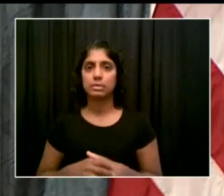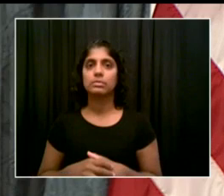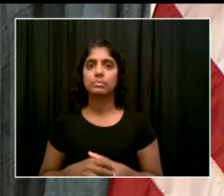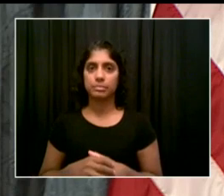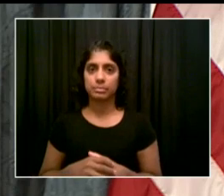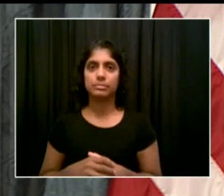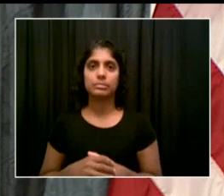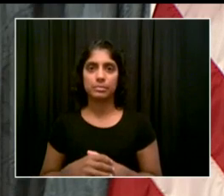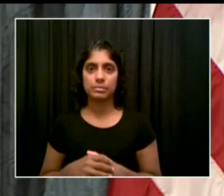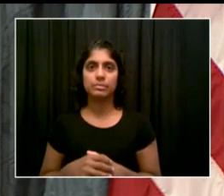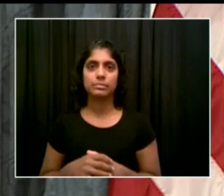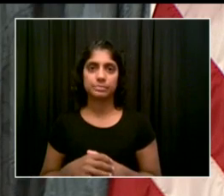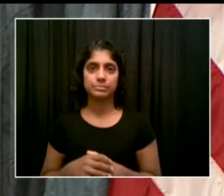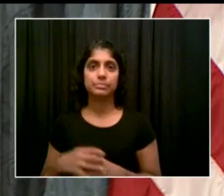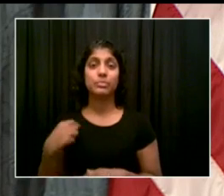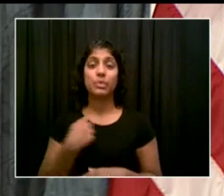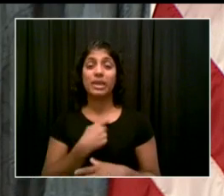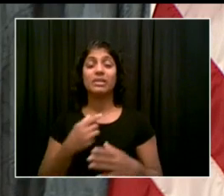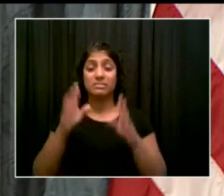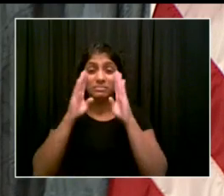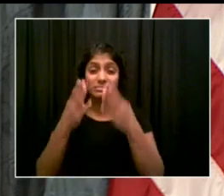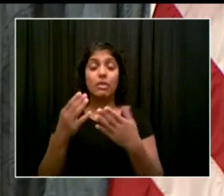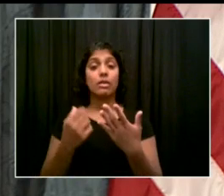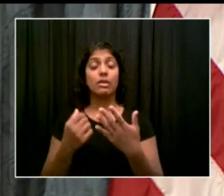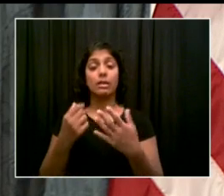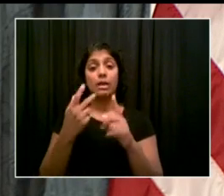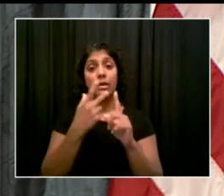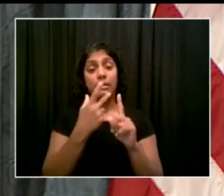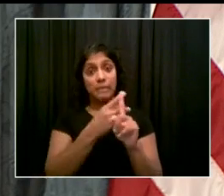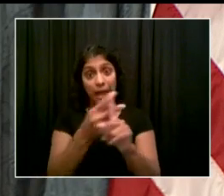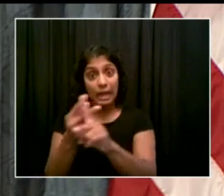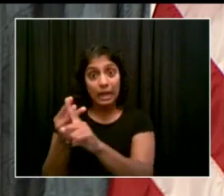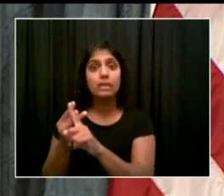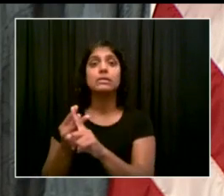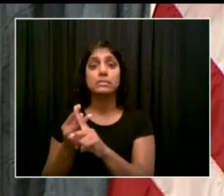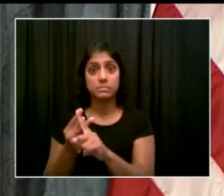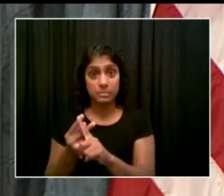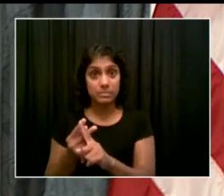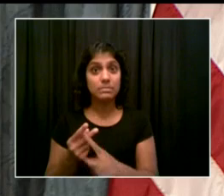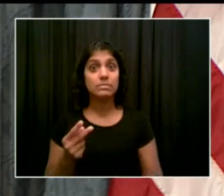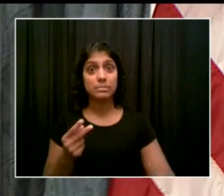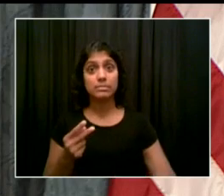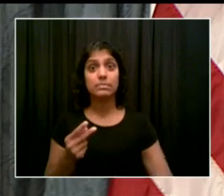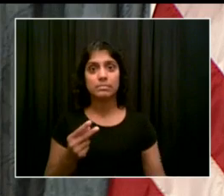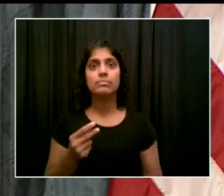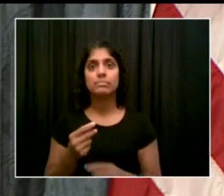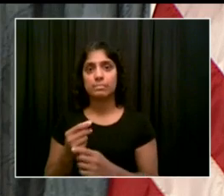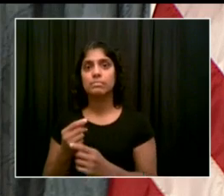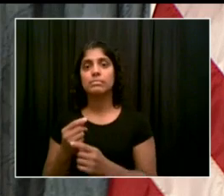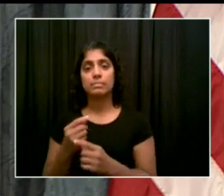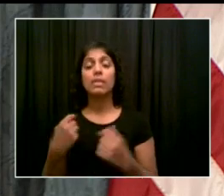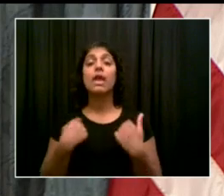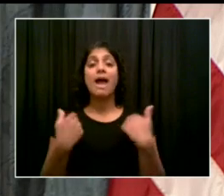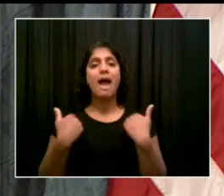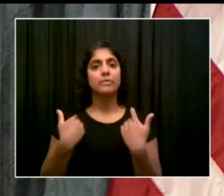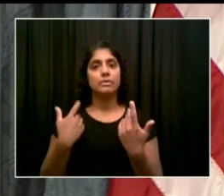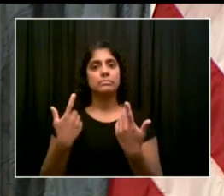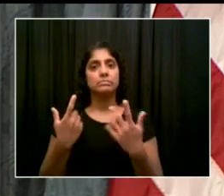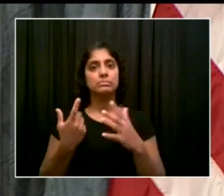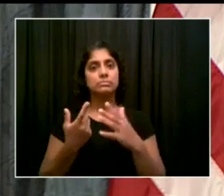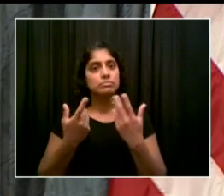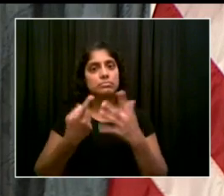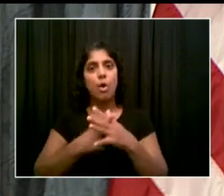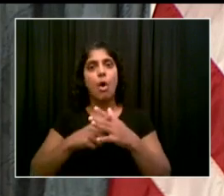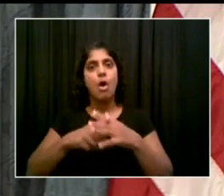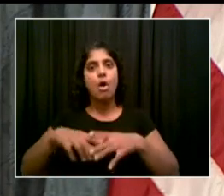We've knocked on over 280,000 doors. Those are our canvassers who are out in the hundreds each day, particularly